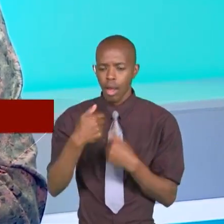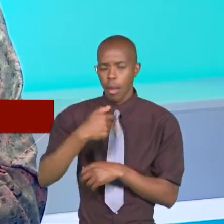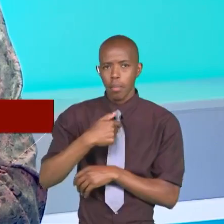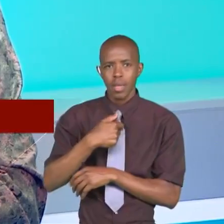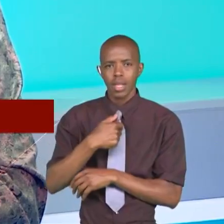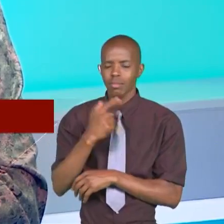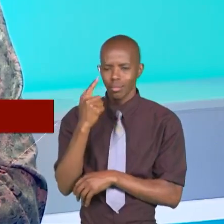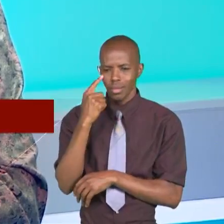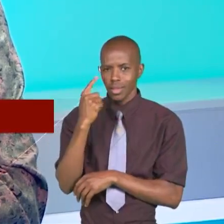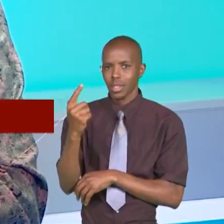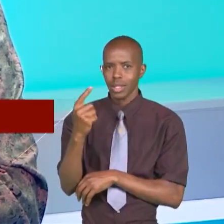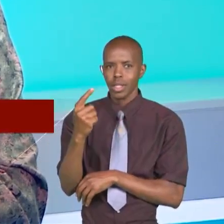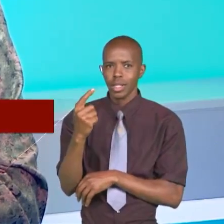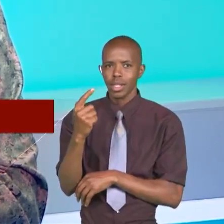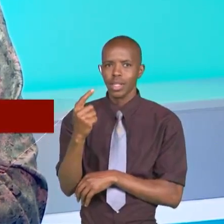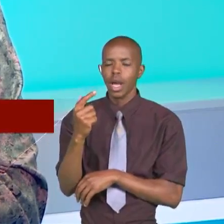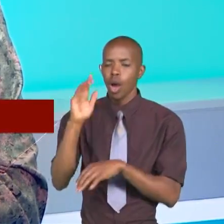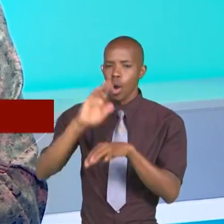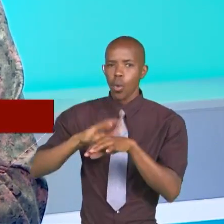I would see a very good willing